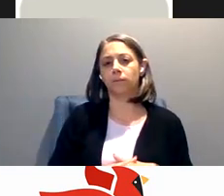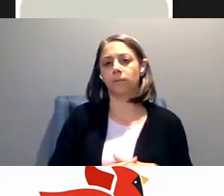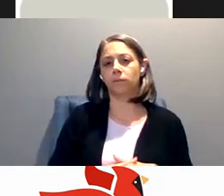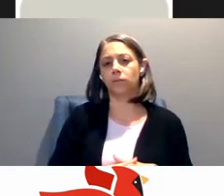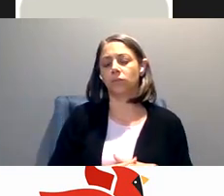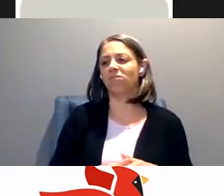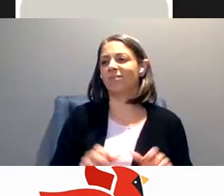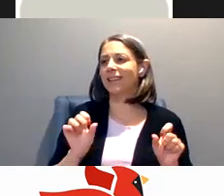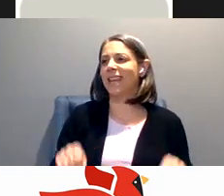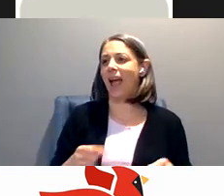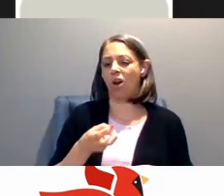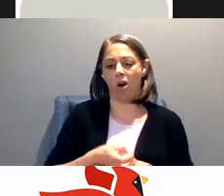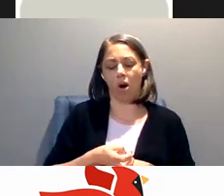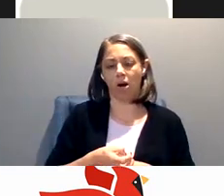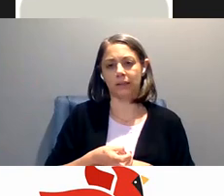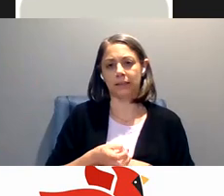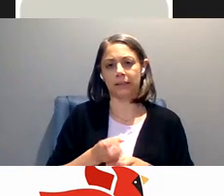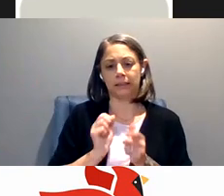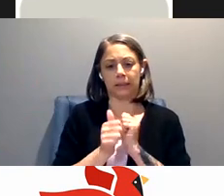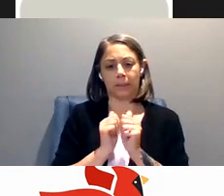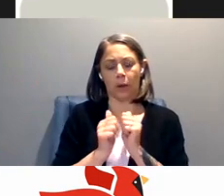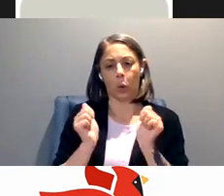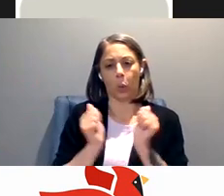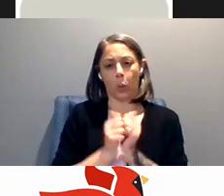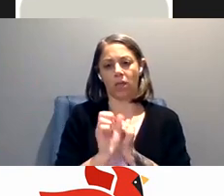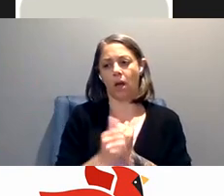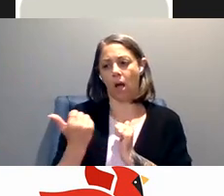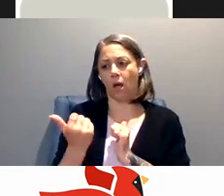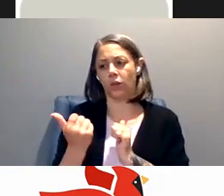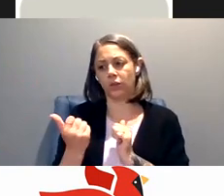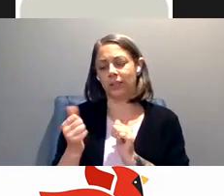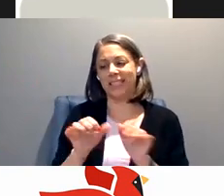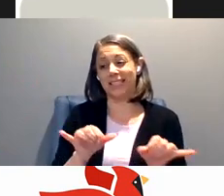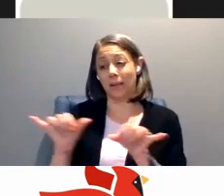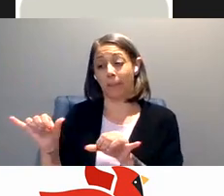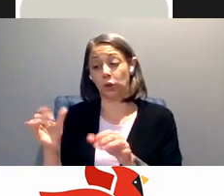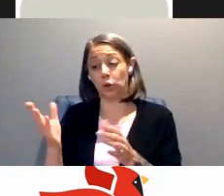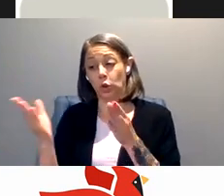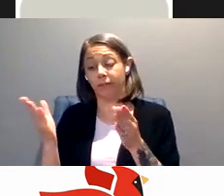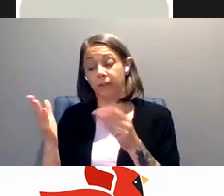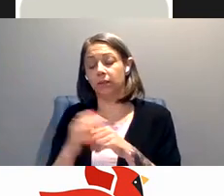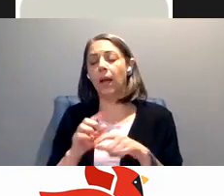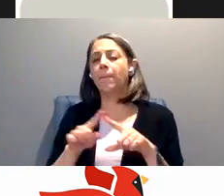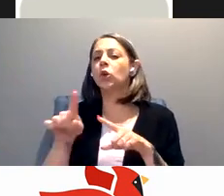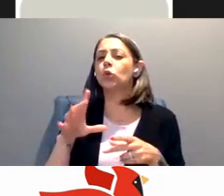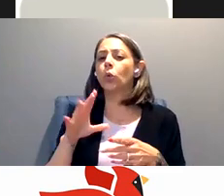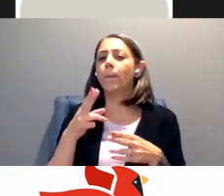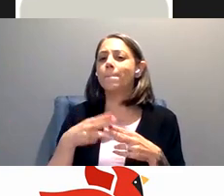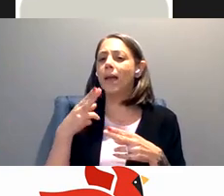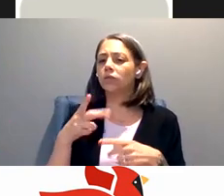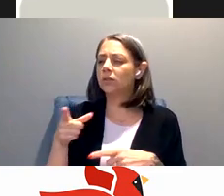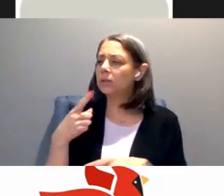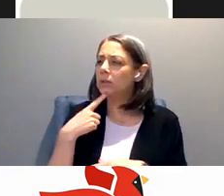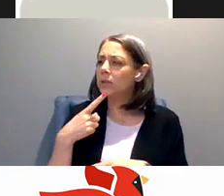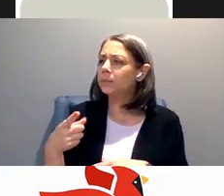hard to kind of compete with other similar or like-minded services. But you mentioned the conference, and